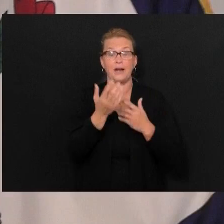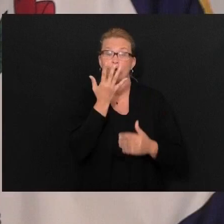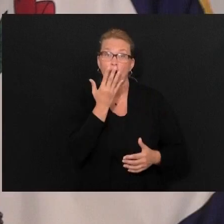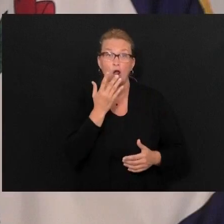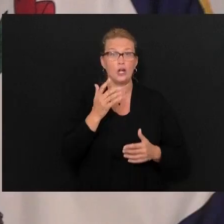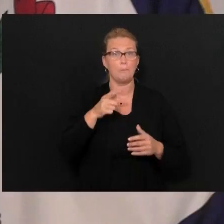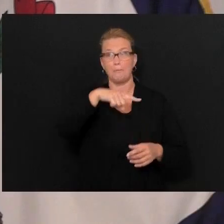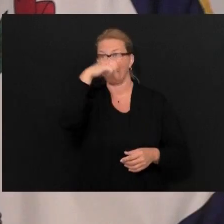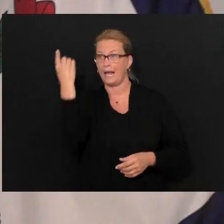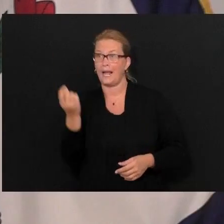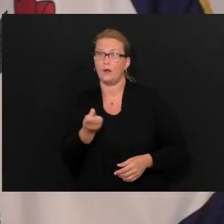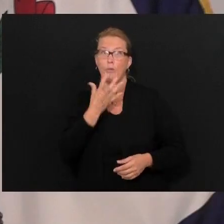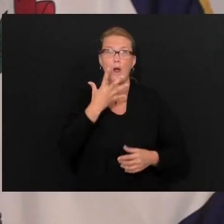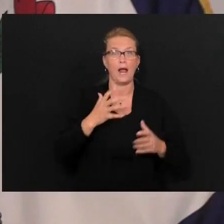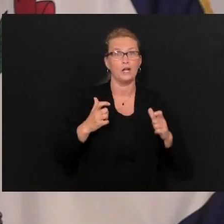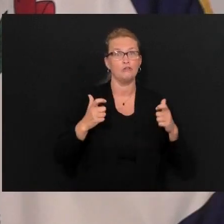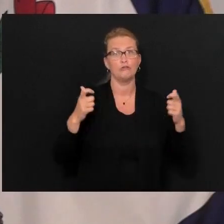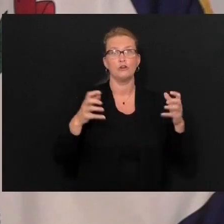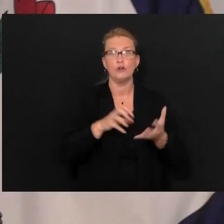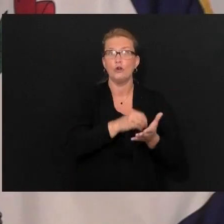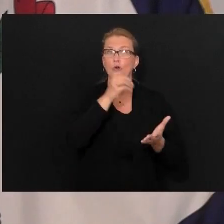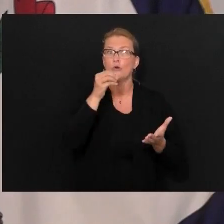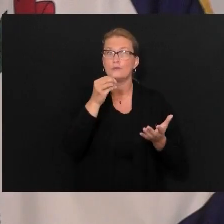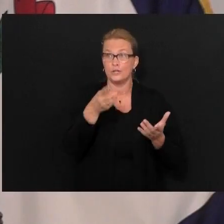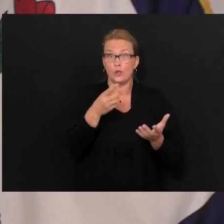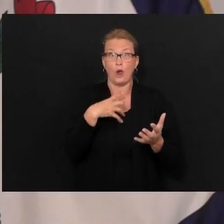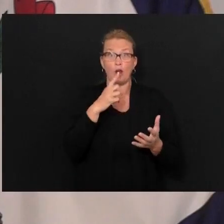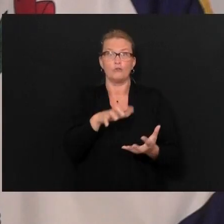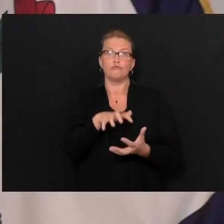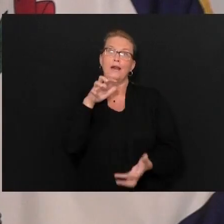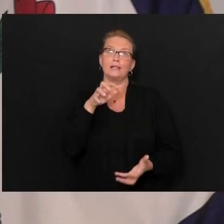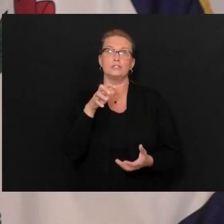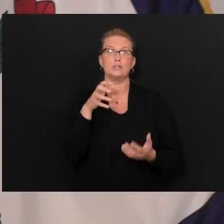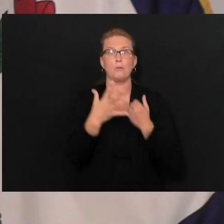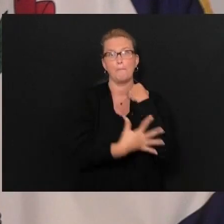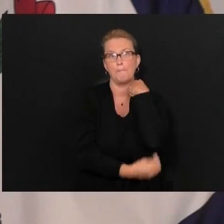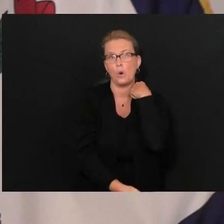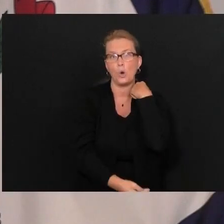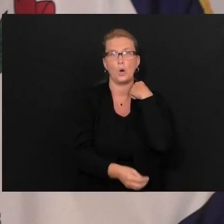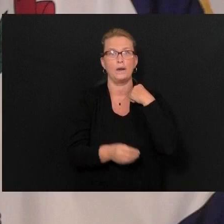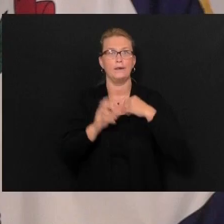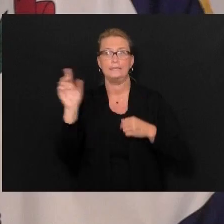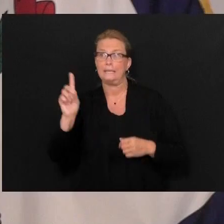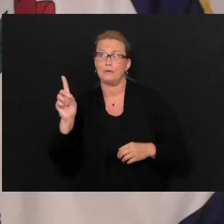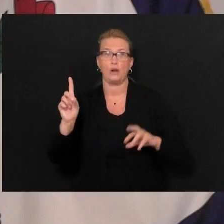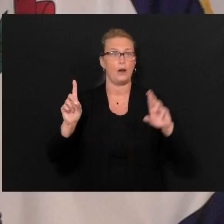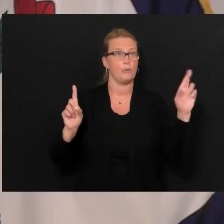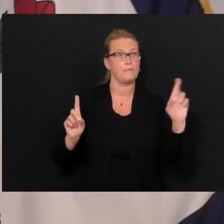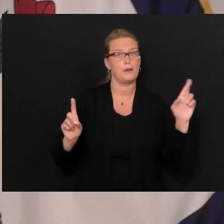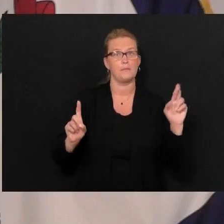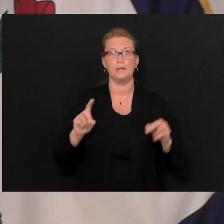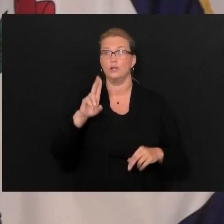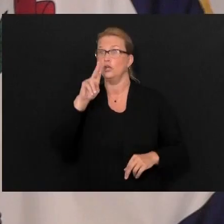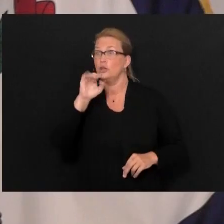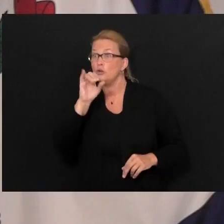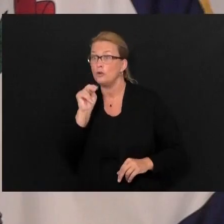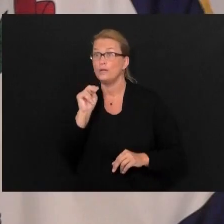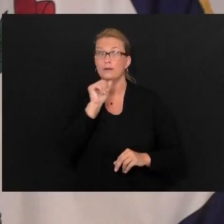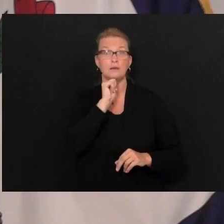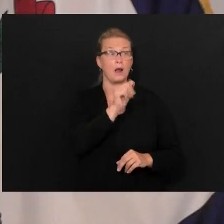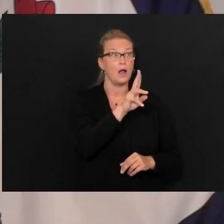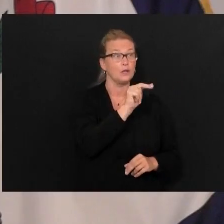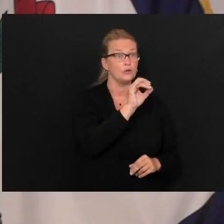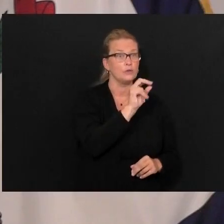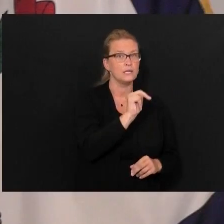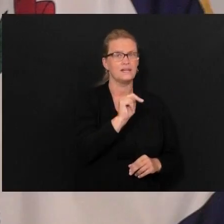rich, poor, Republican, Democrat. It doesn't matter if you're union or non-union. This situation affects every last one